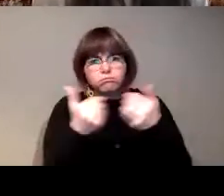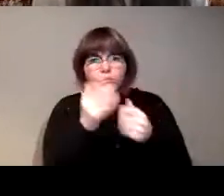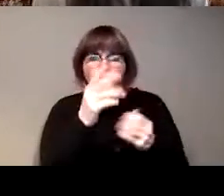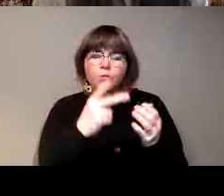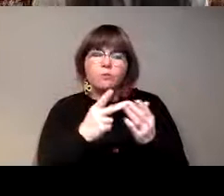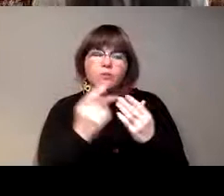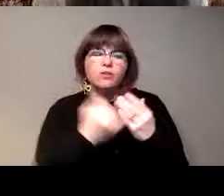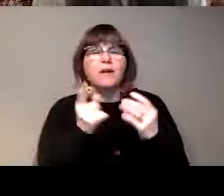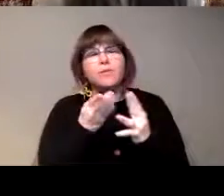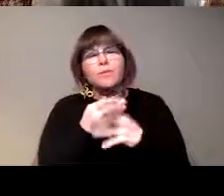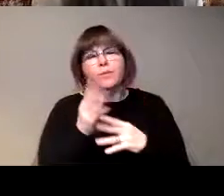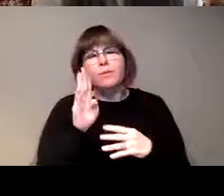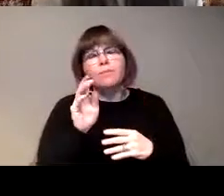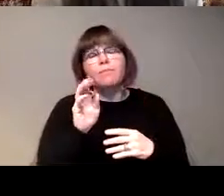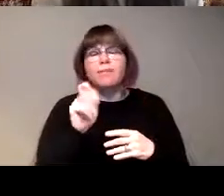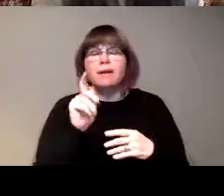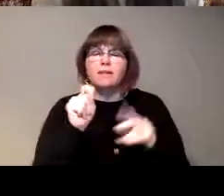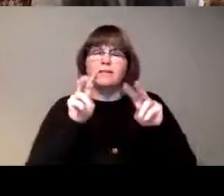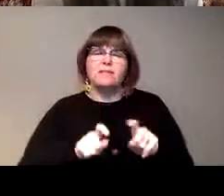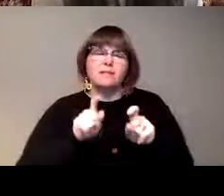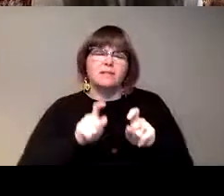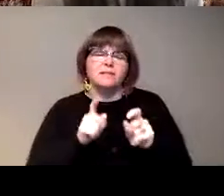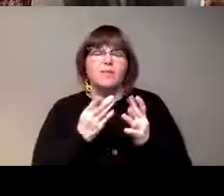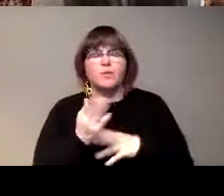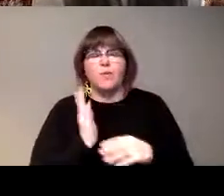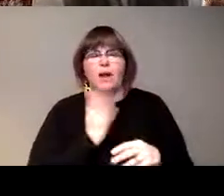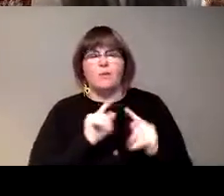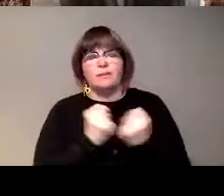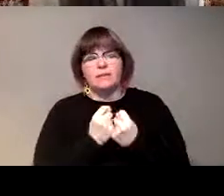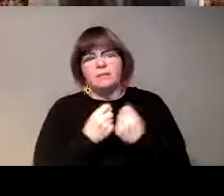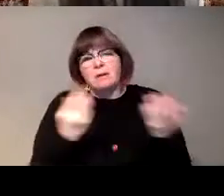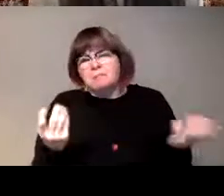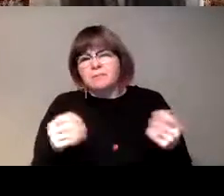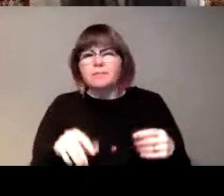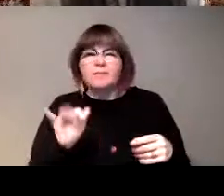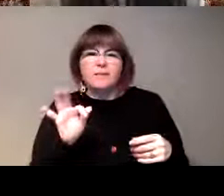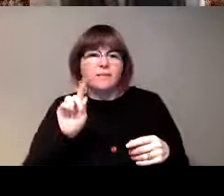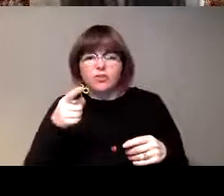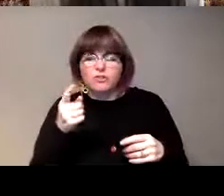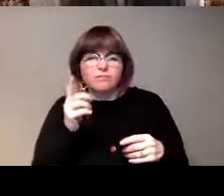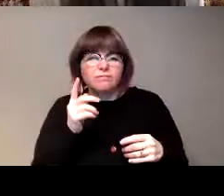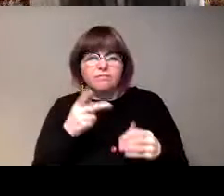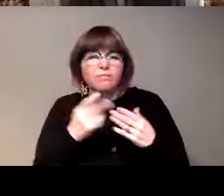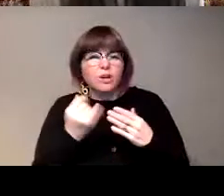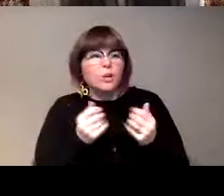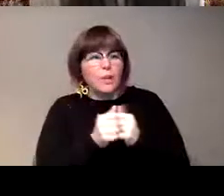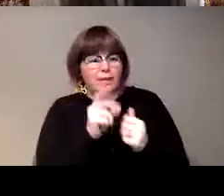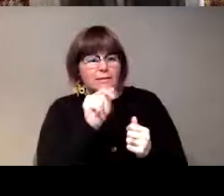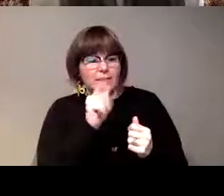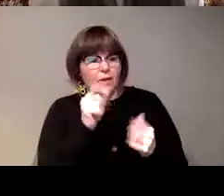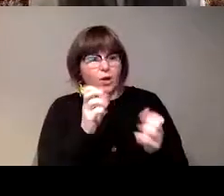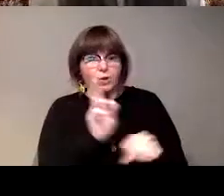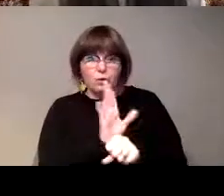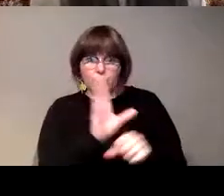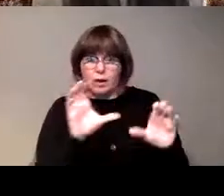you have to go through beta testing of your project through the Zooniverse team. But if there's just a project with curated data that you want to use in your